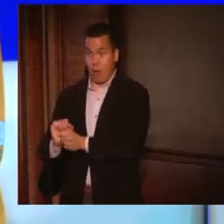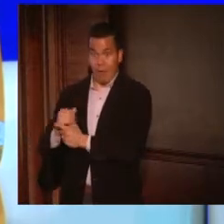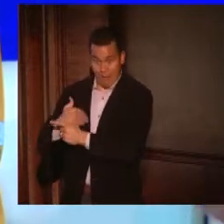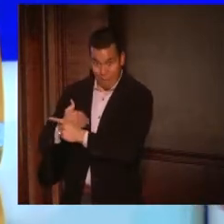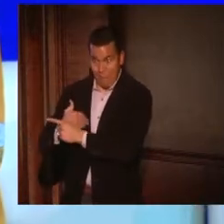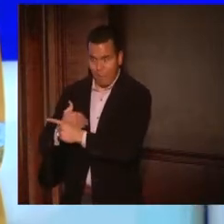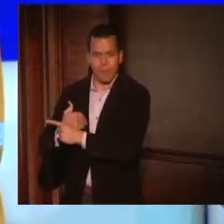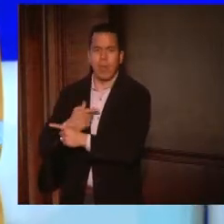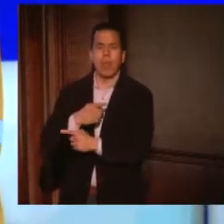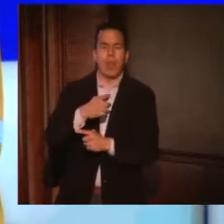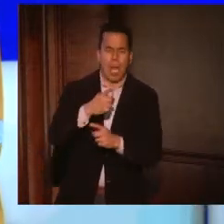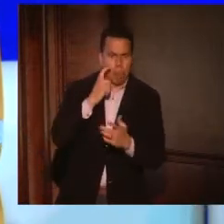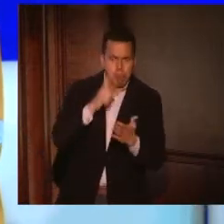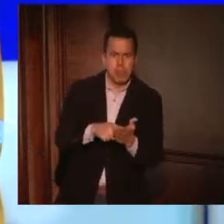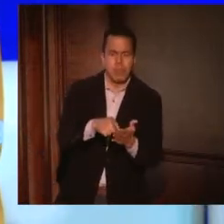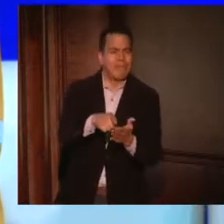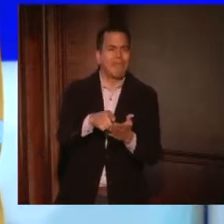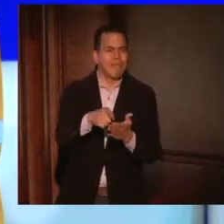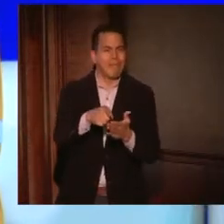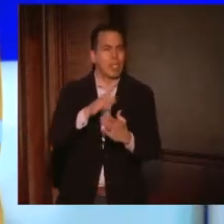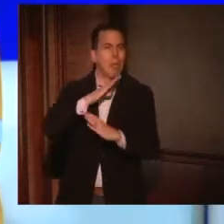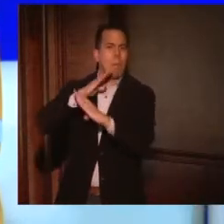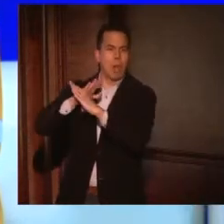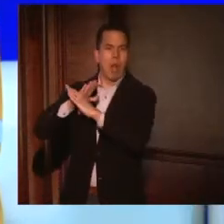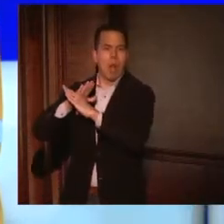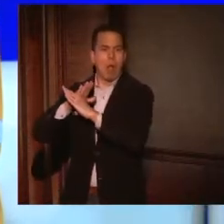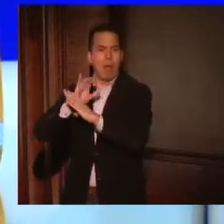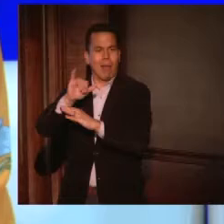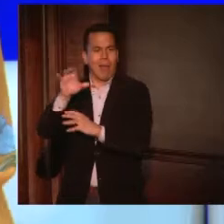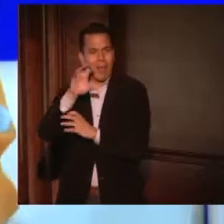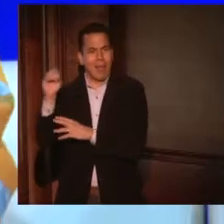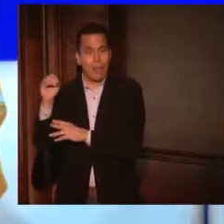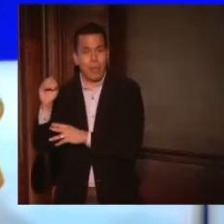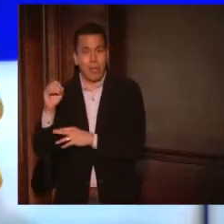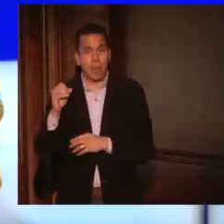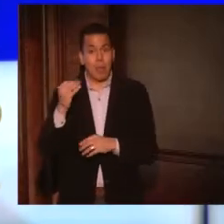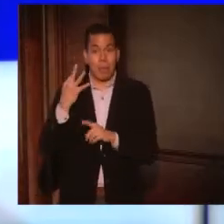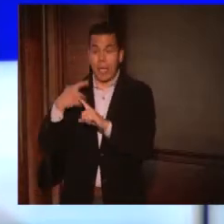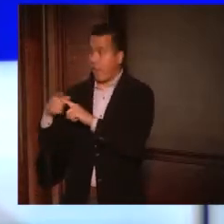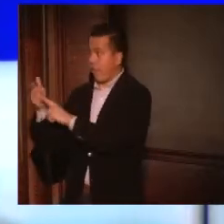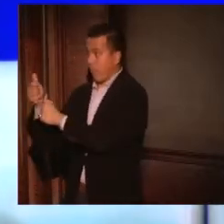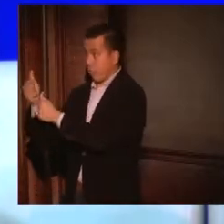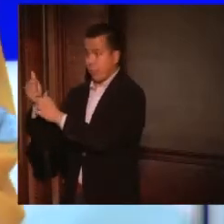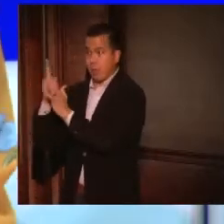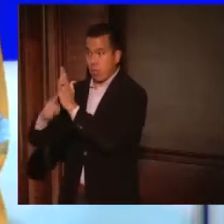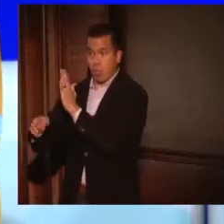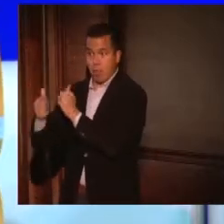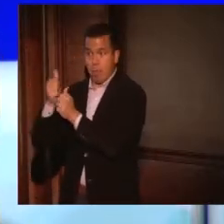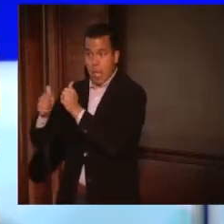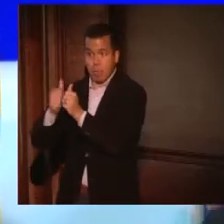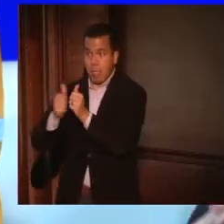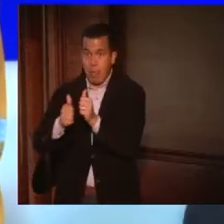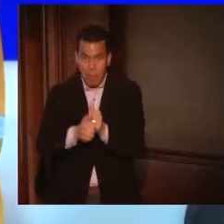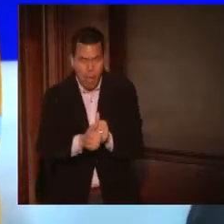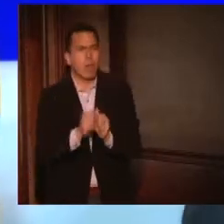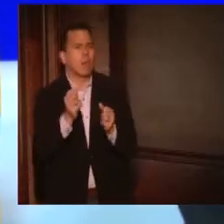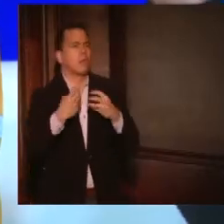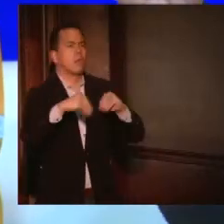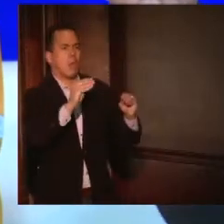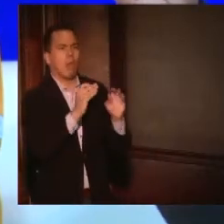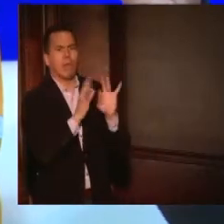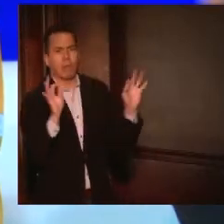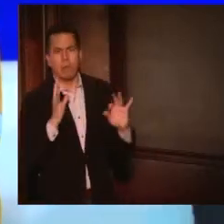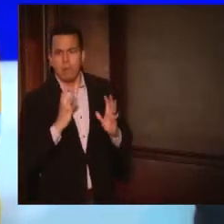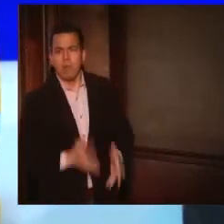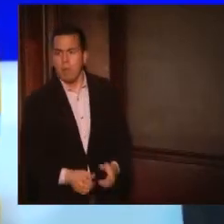because you're killing the market for fish that are fished with, so using slave labor is no longer profitable. And the way this is done is that when the fish are pulled